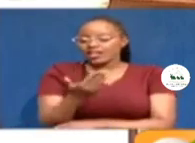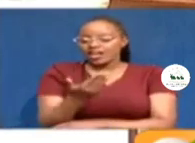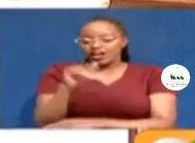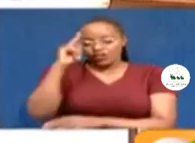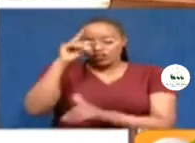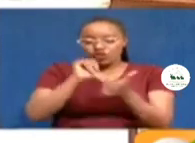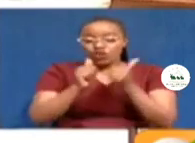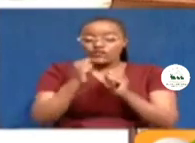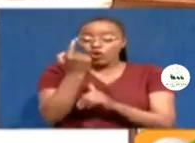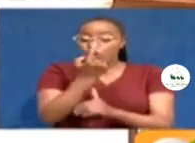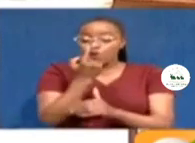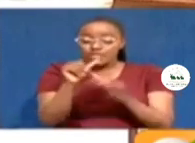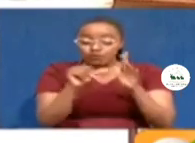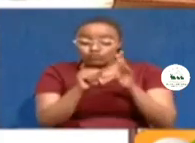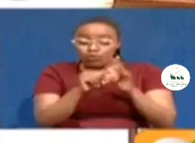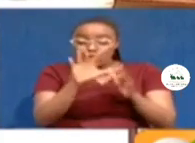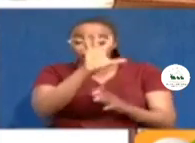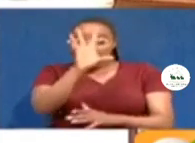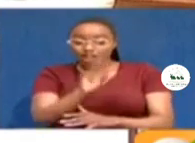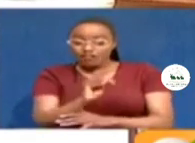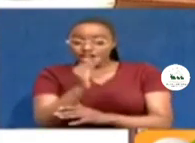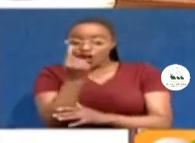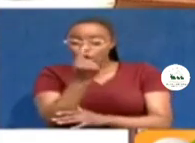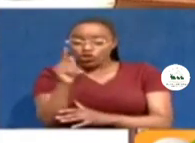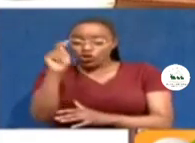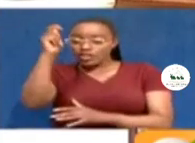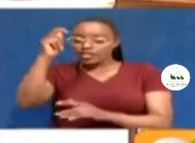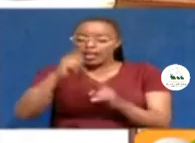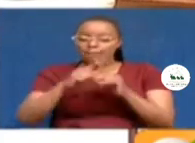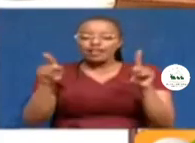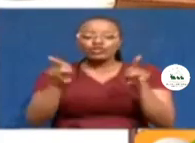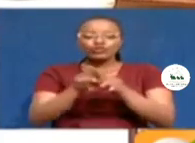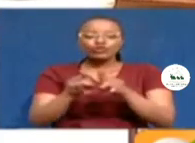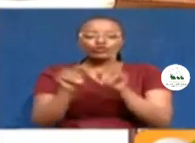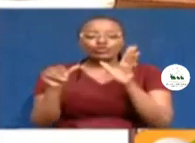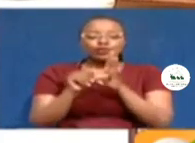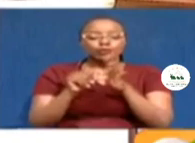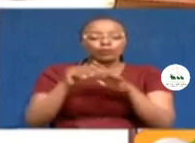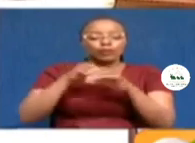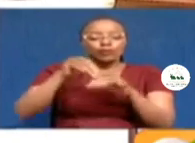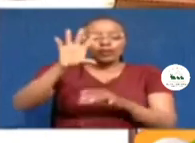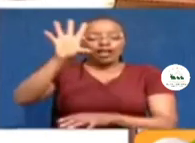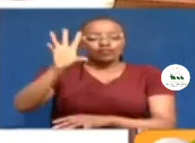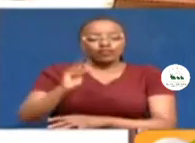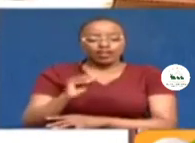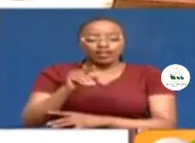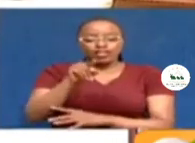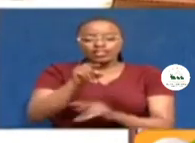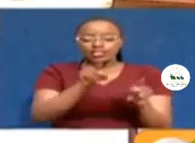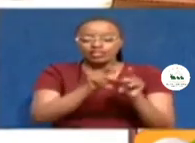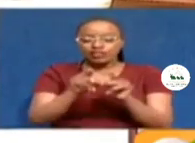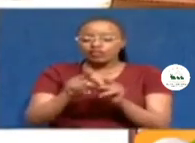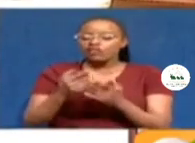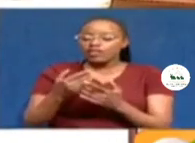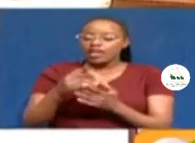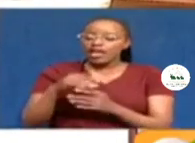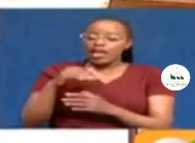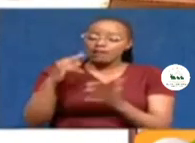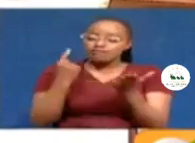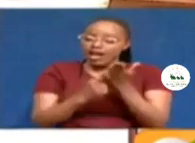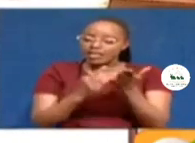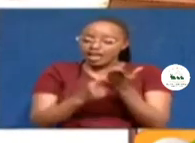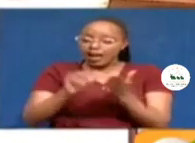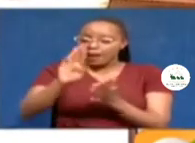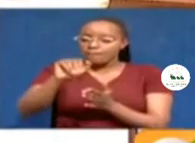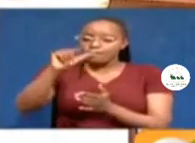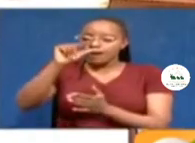is not only the tragedy of Africa or Kenya, but also the tragedy of Africa. It's the Baganda who said that no matter